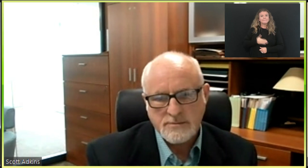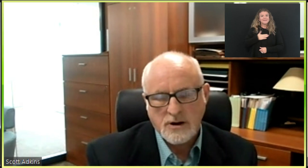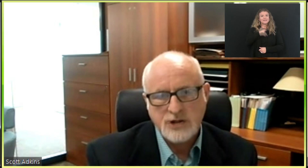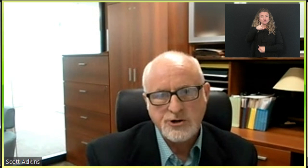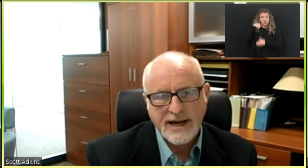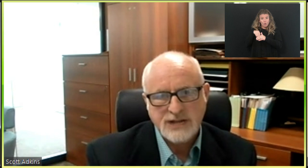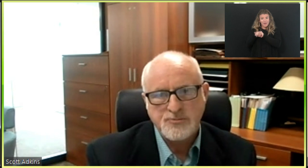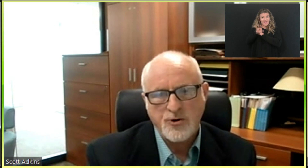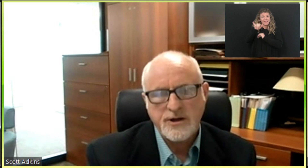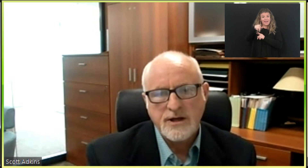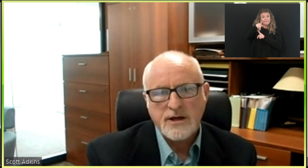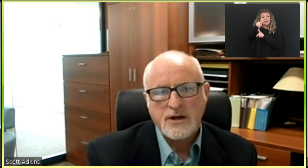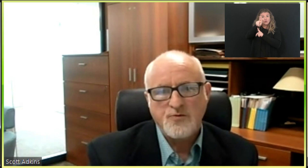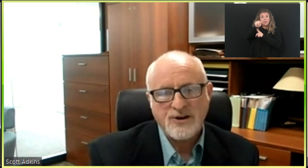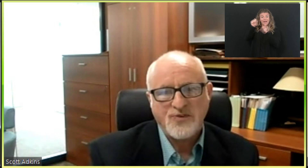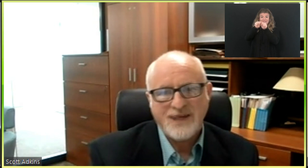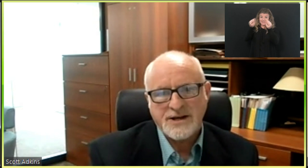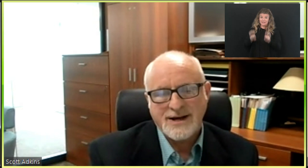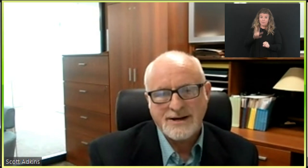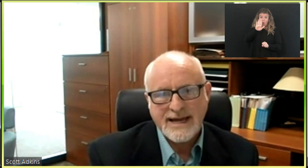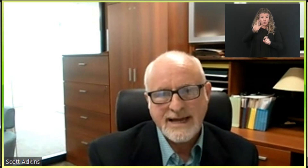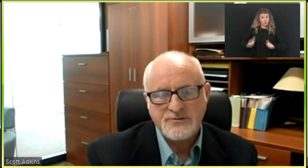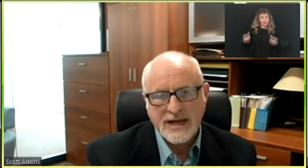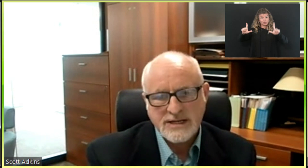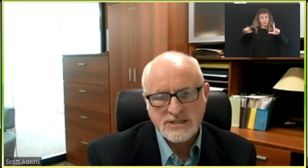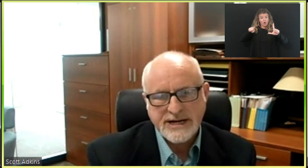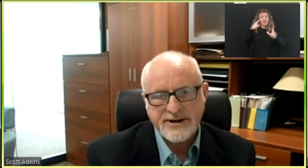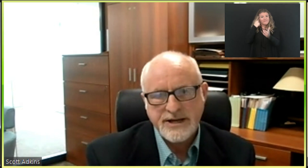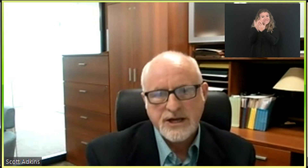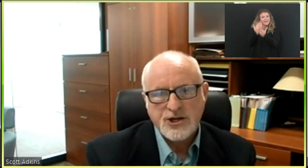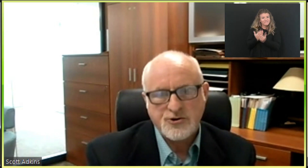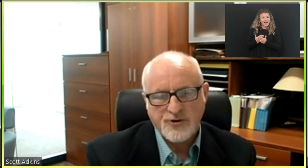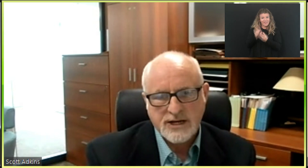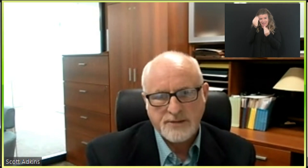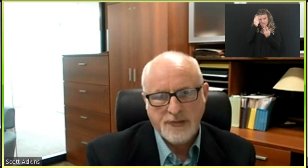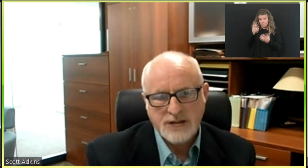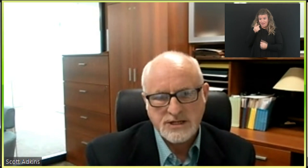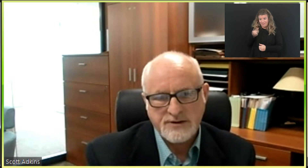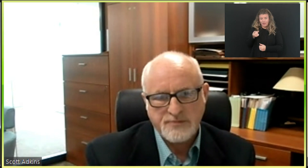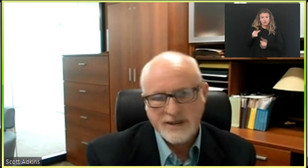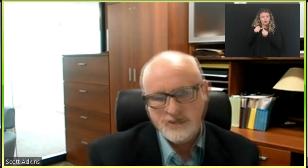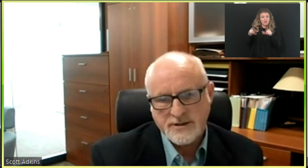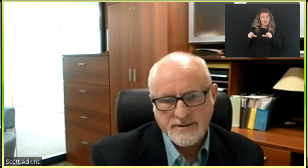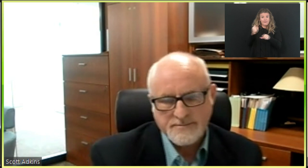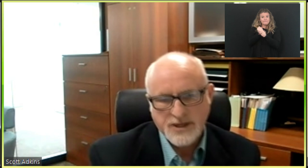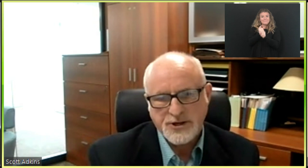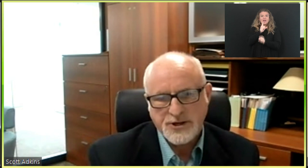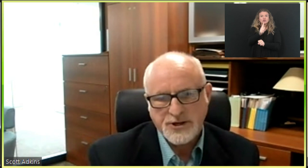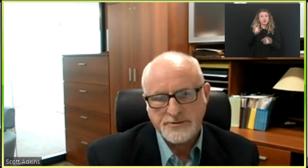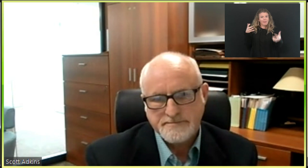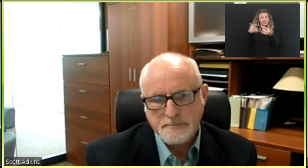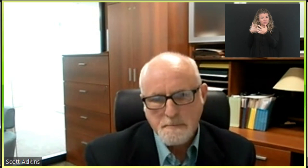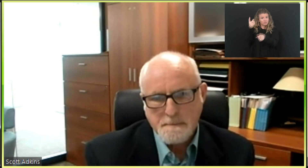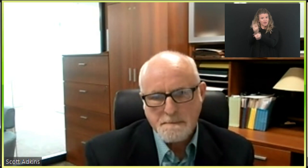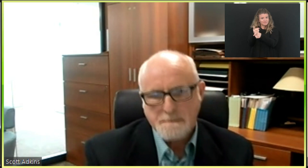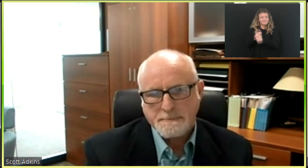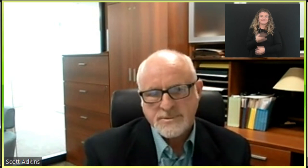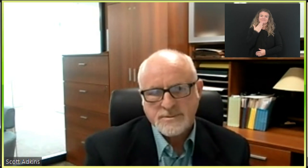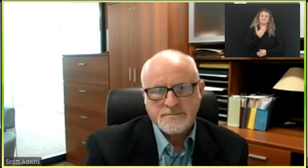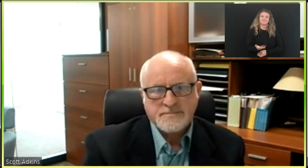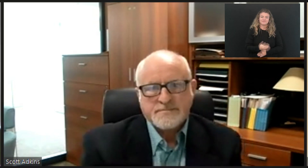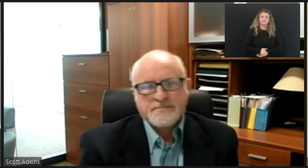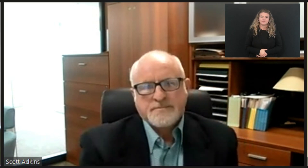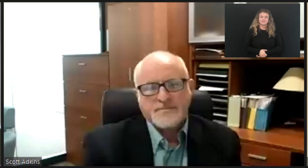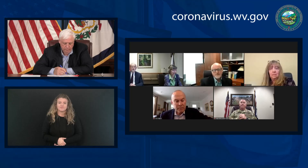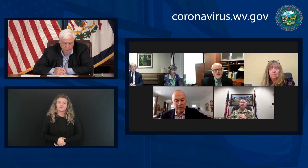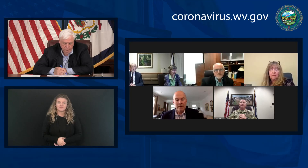system on your dashboard, verify and update if necessary your direct deposit information. Thank you. All right,